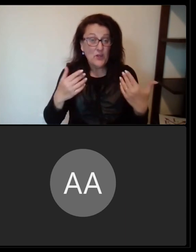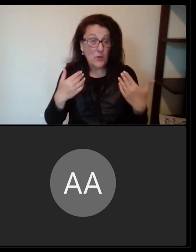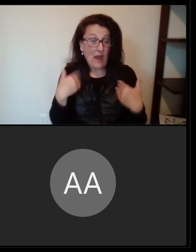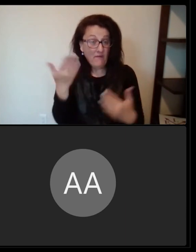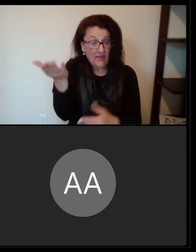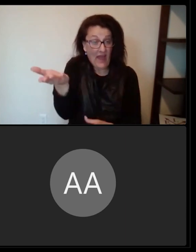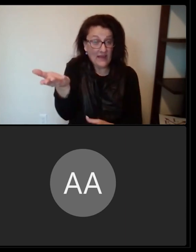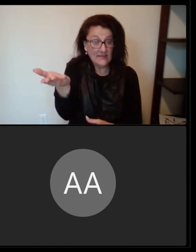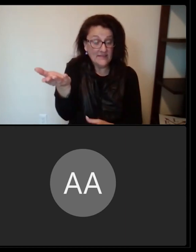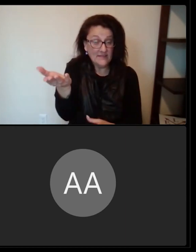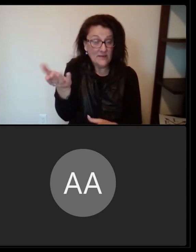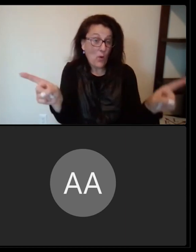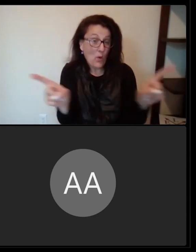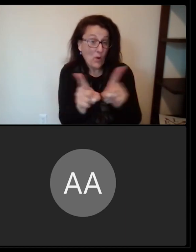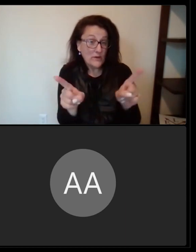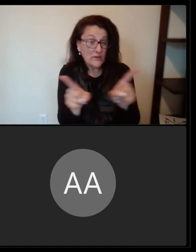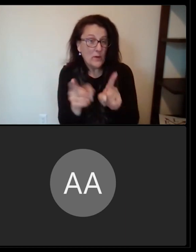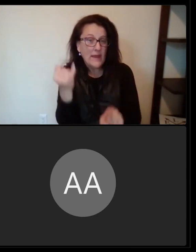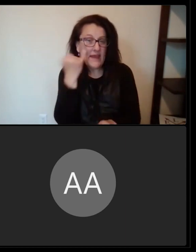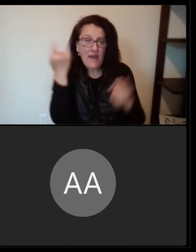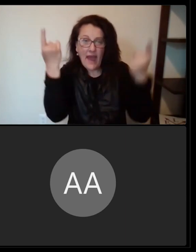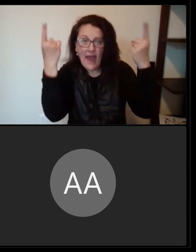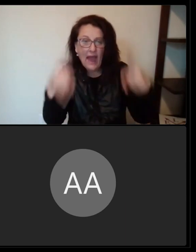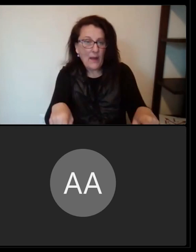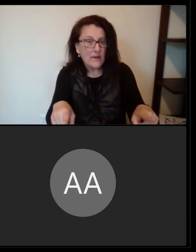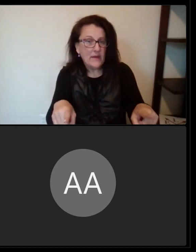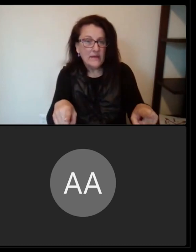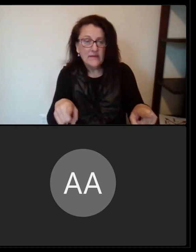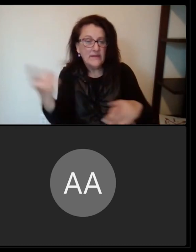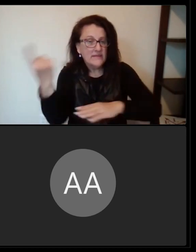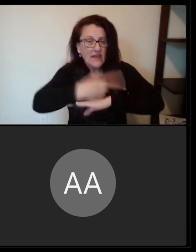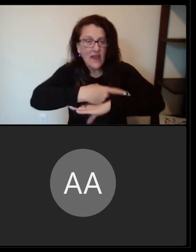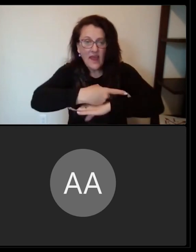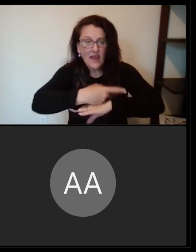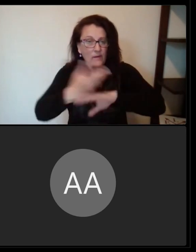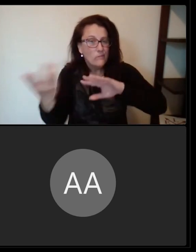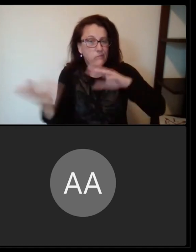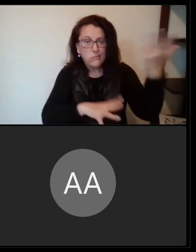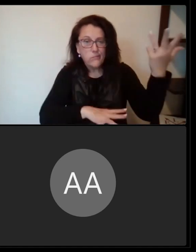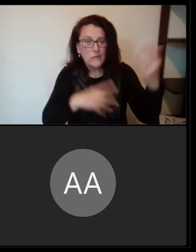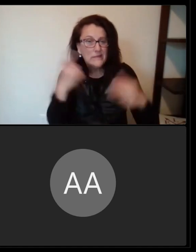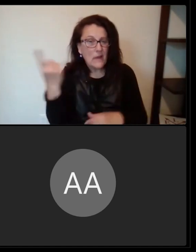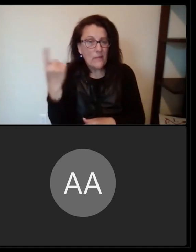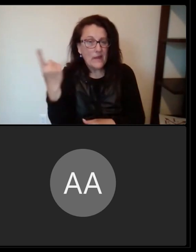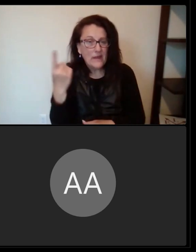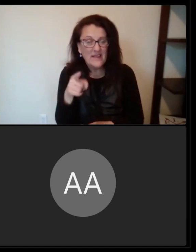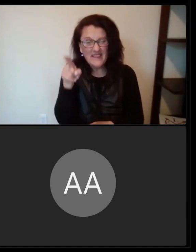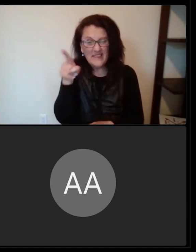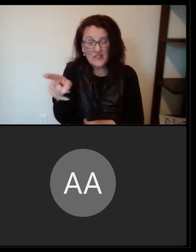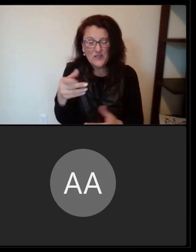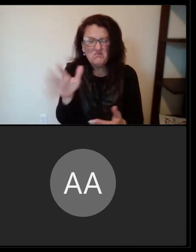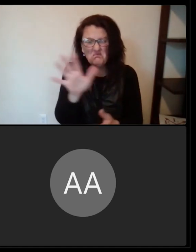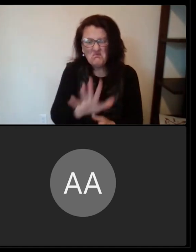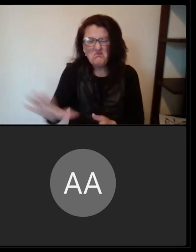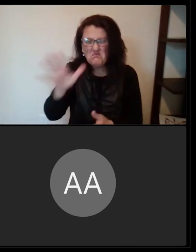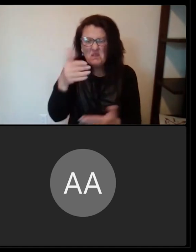that, if anything happens throughout the course of the day, and this is a relatively